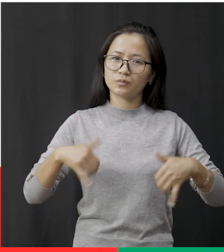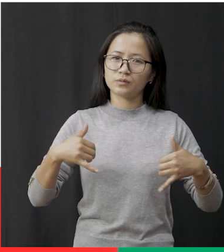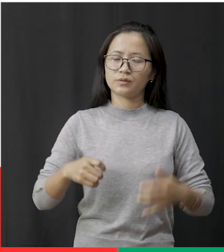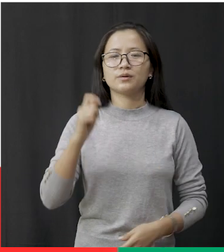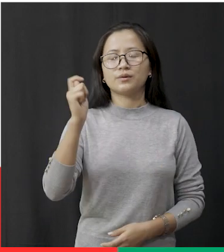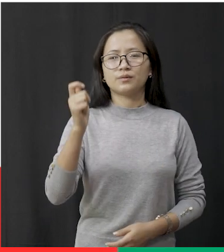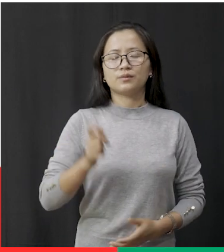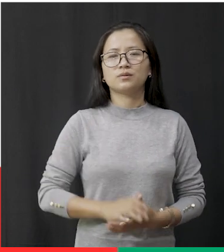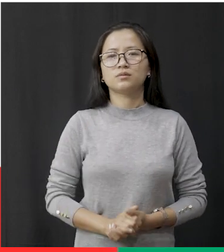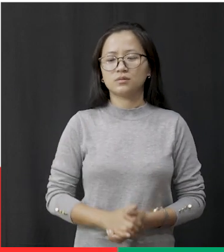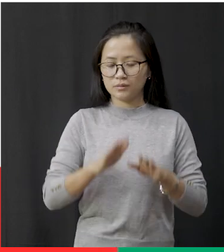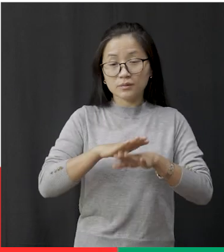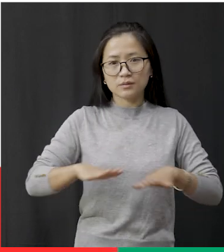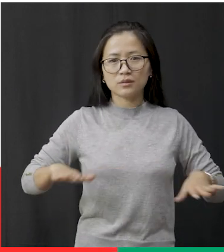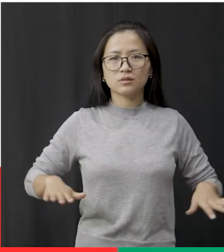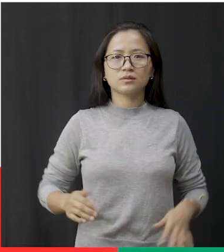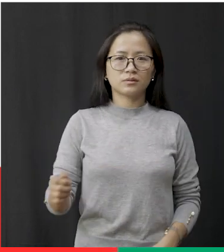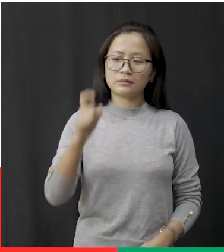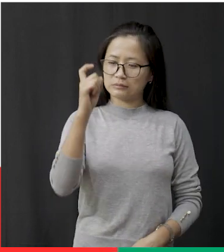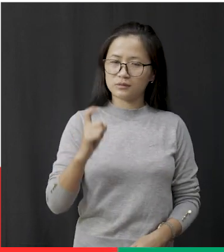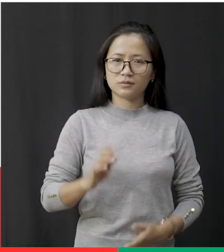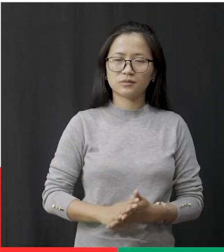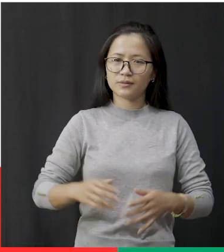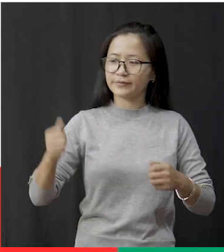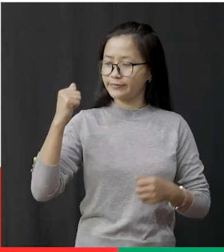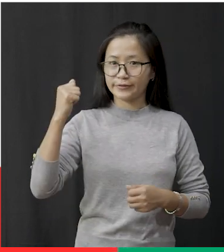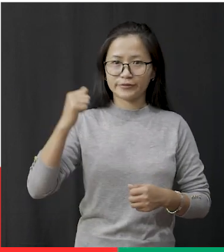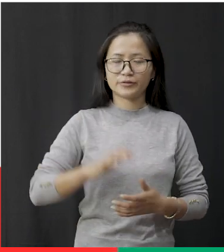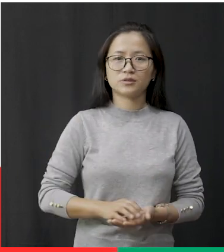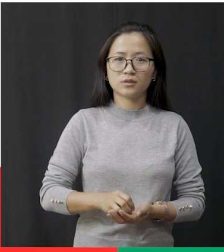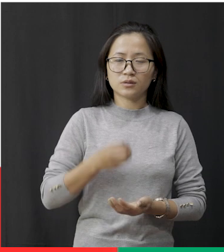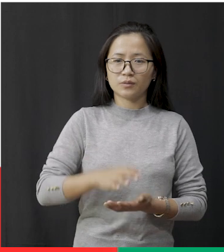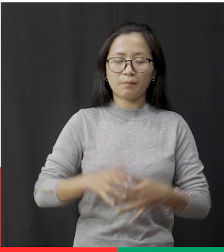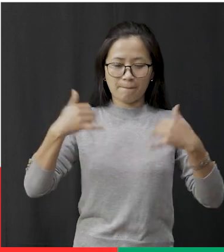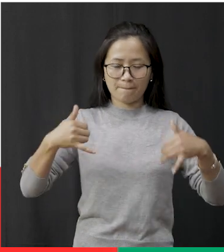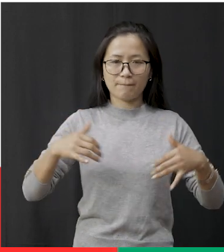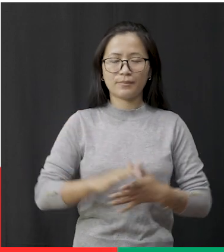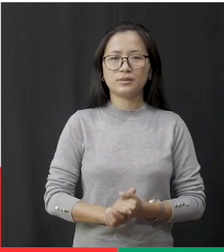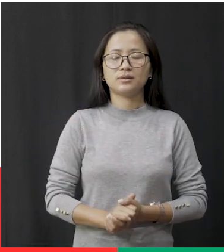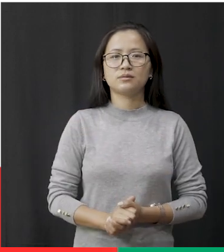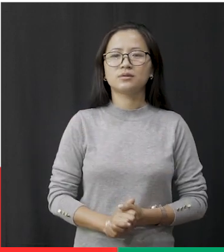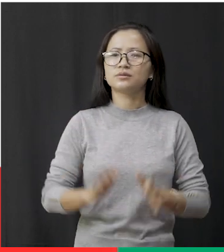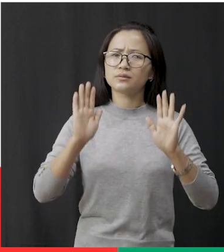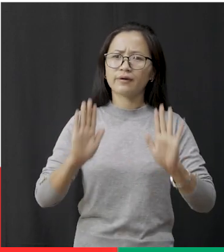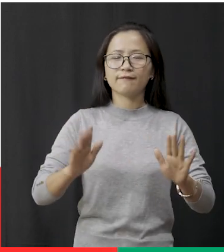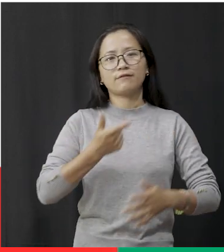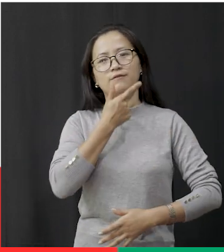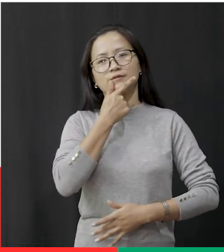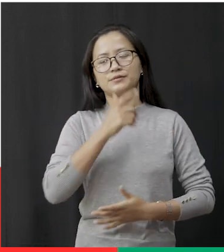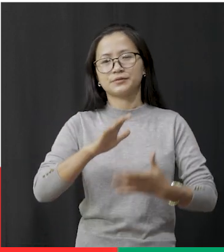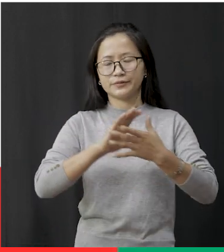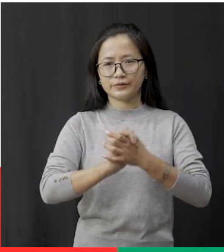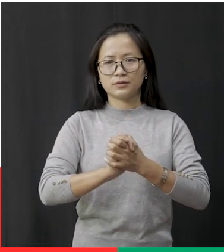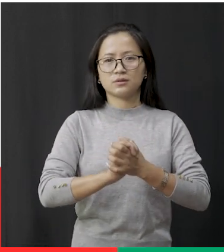work. So students, we all need energy. We all need energy to play. We all need energy to have fun with our friends,